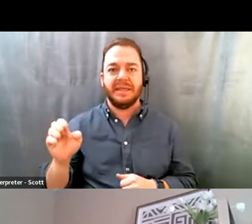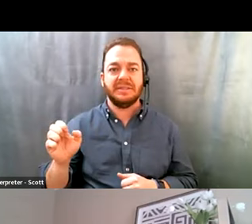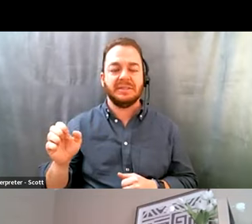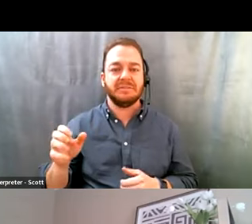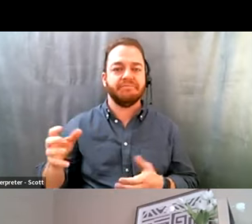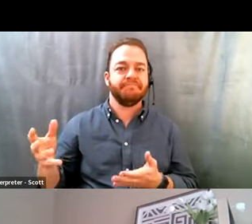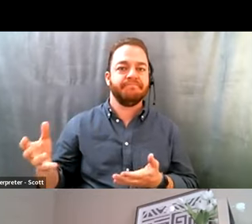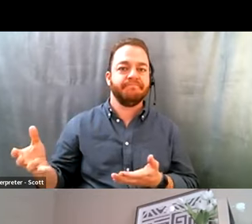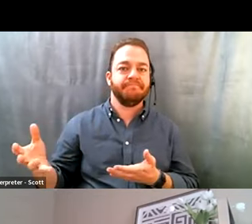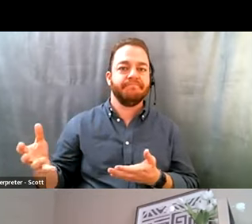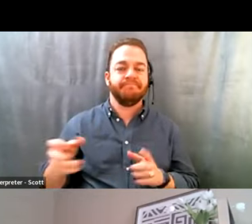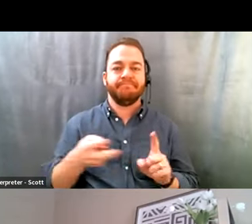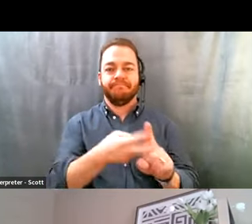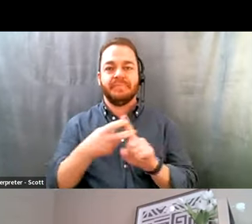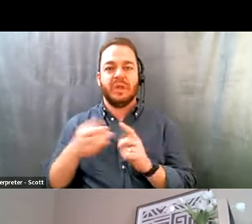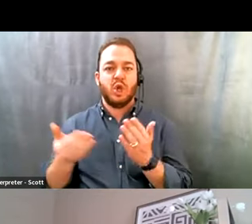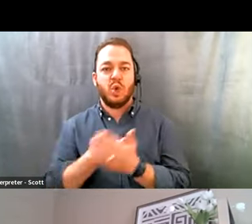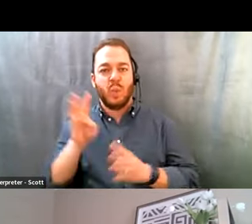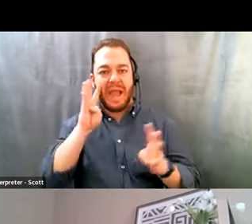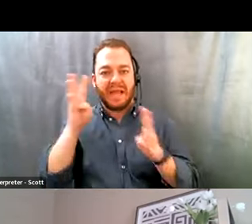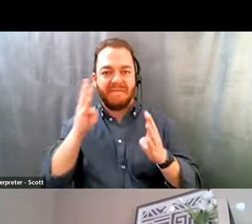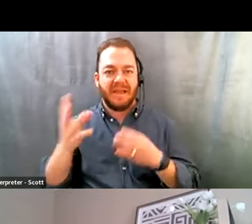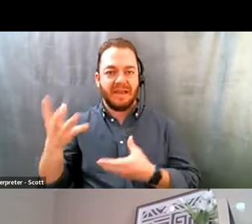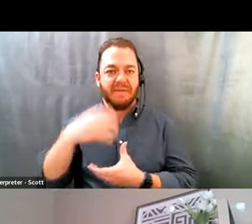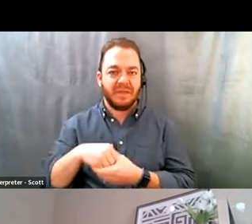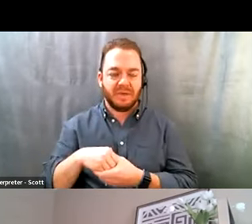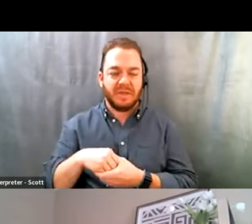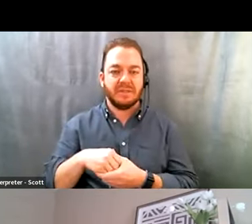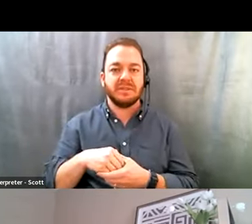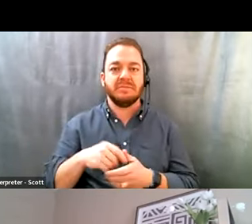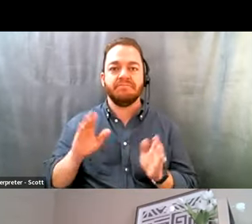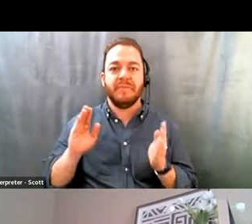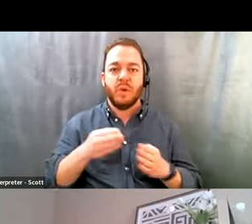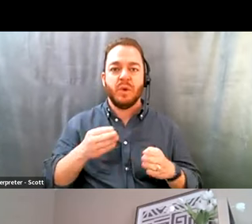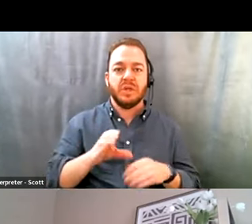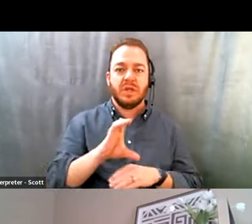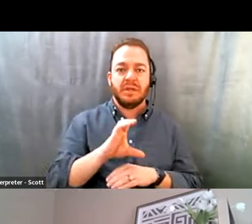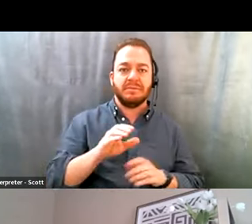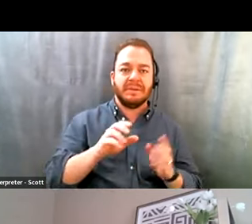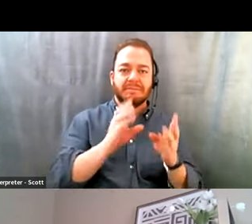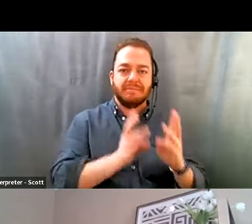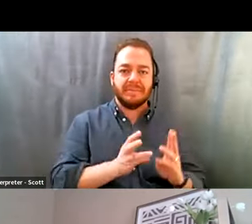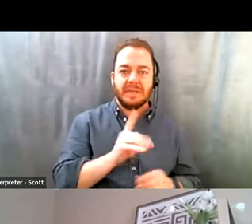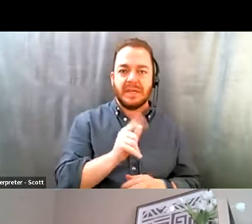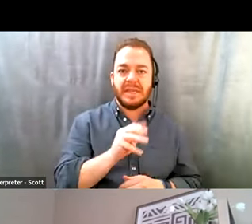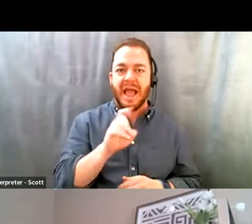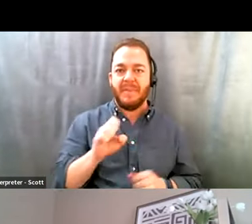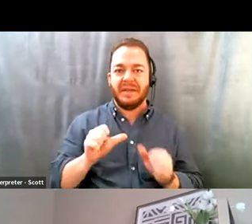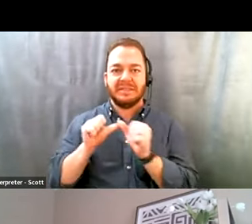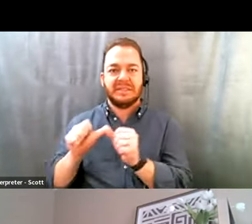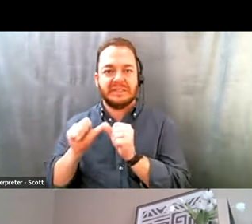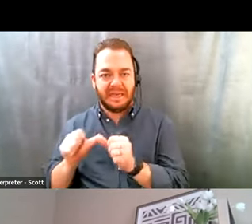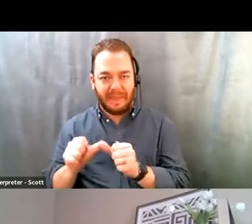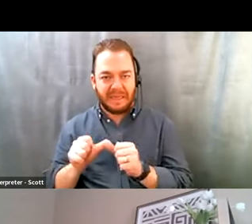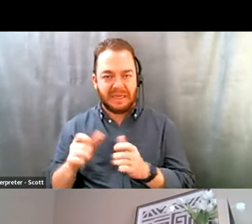innovative entrants, particularly to help tackle climate and sustainability issues and concerns. And we're